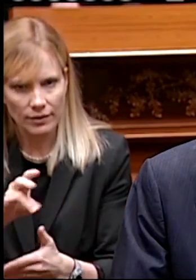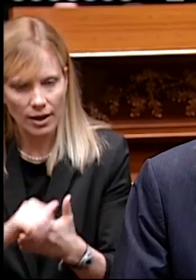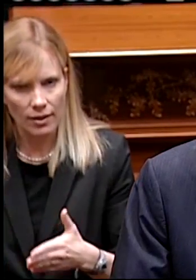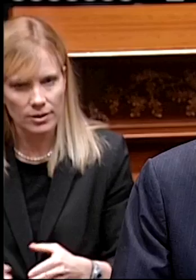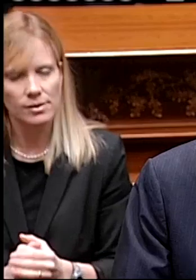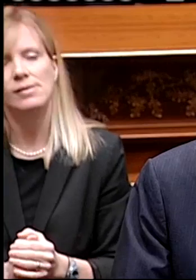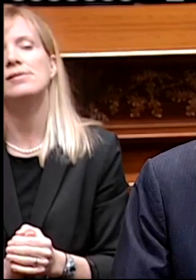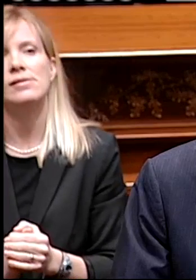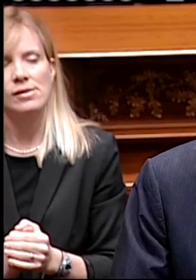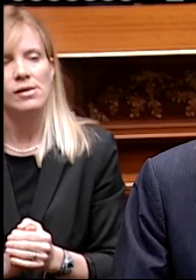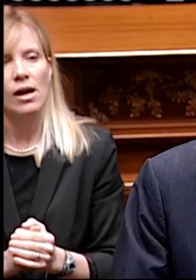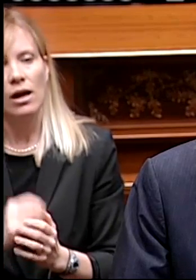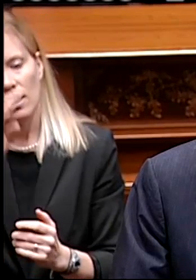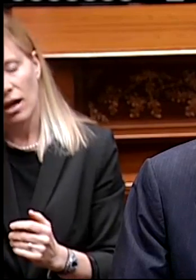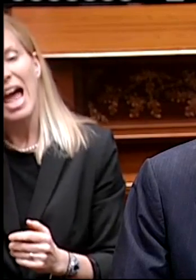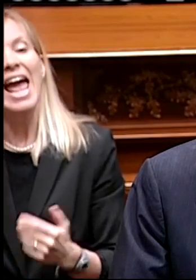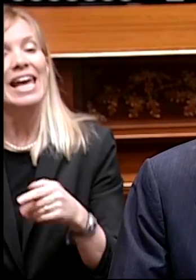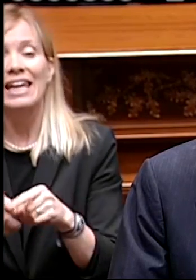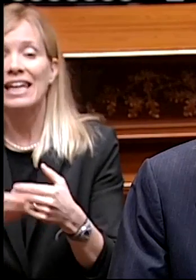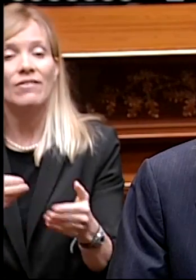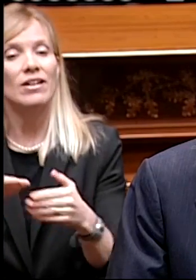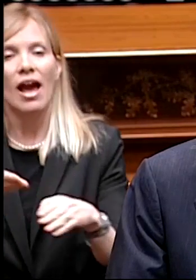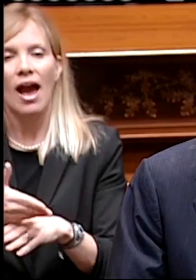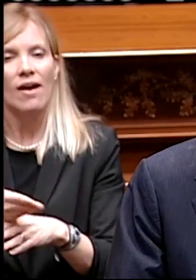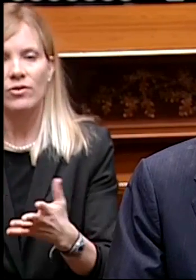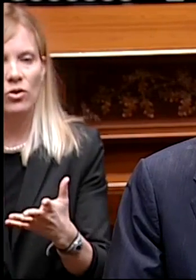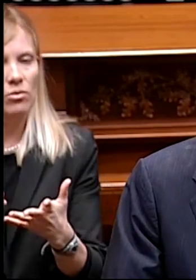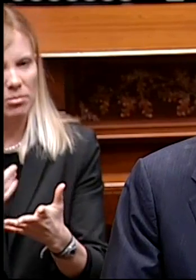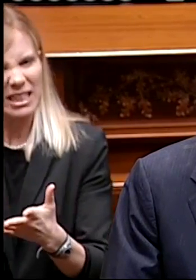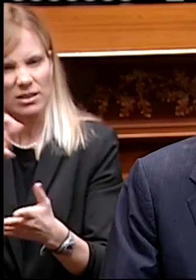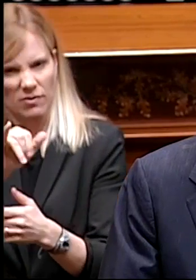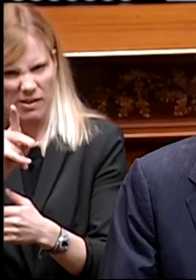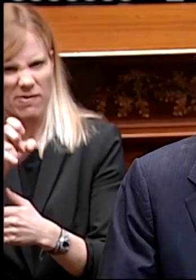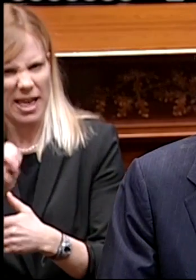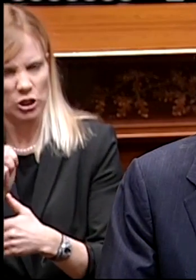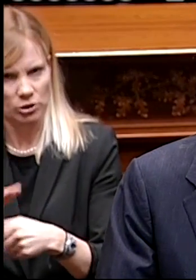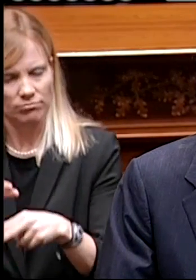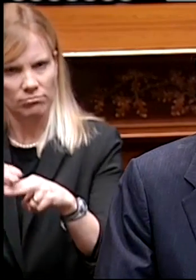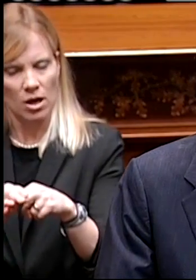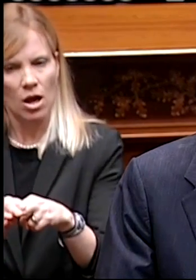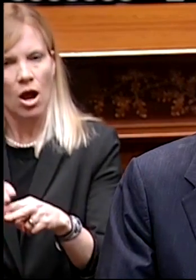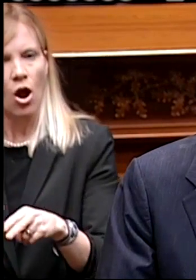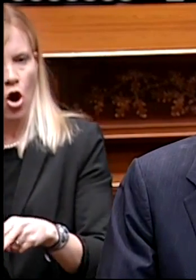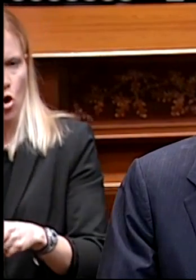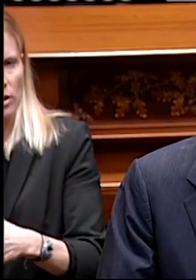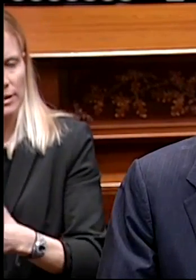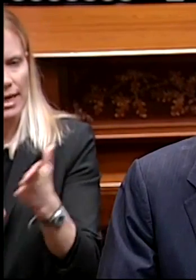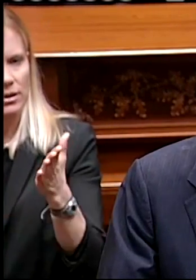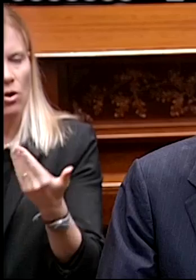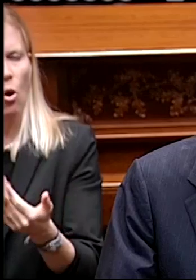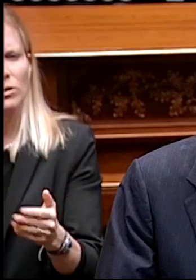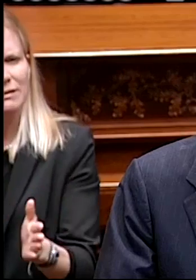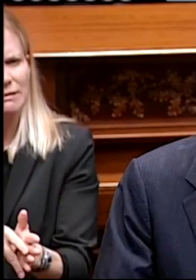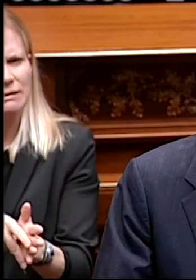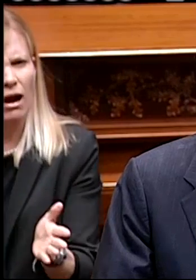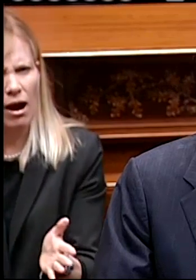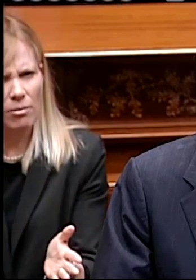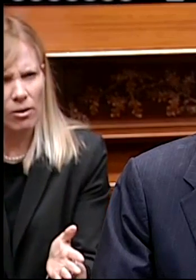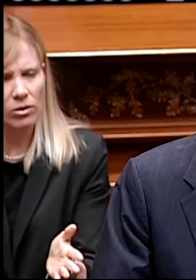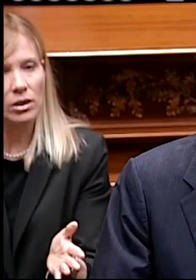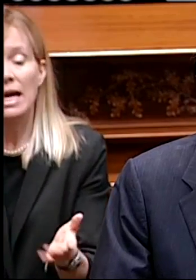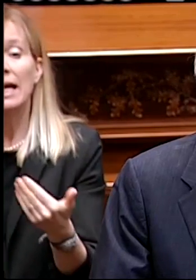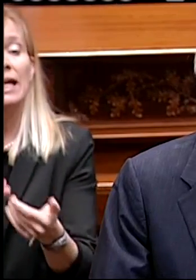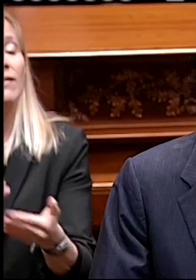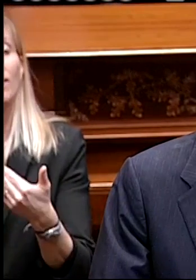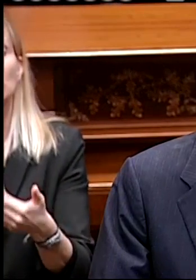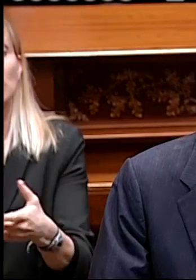$4,797. Even after accounting for inflation, Christine's taxes have almost doubled. Even